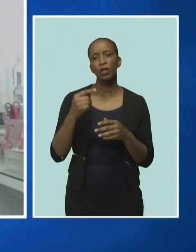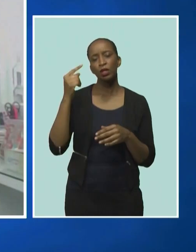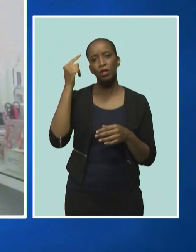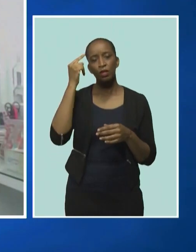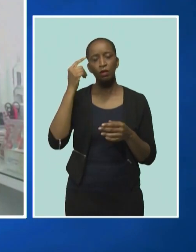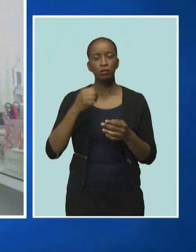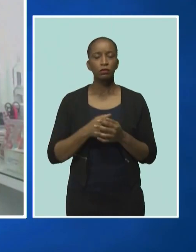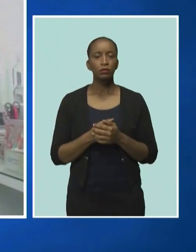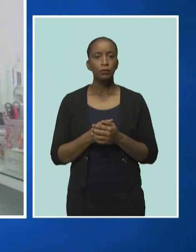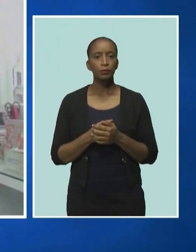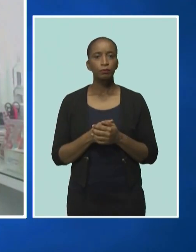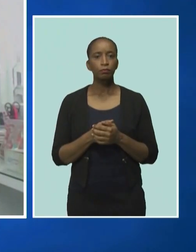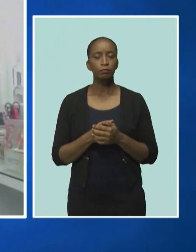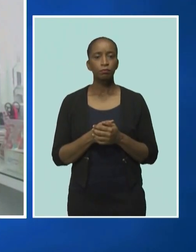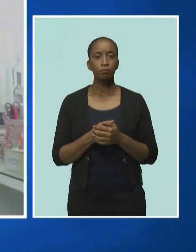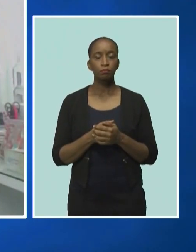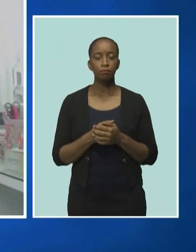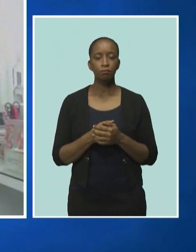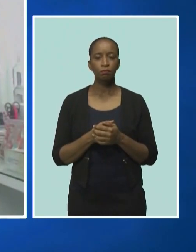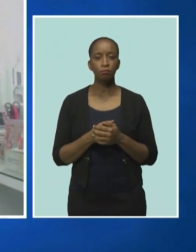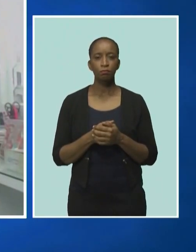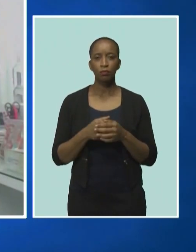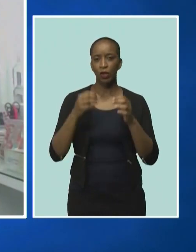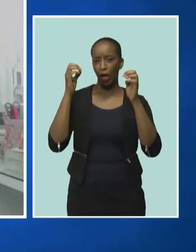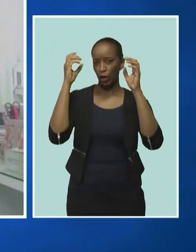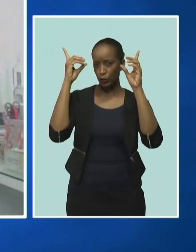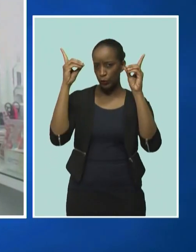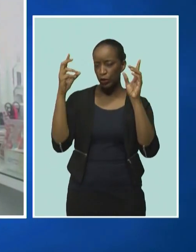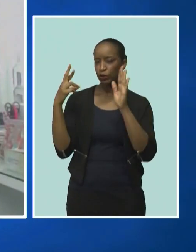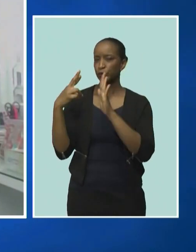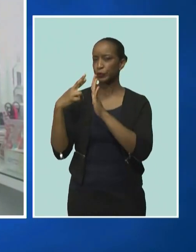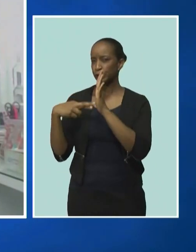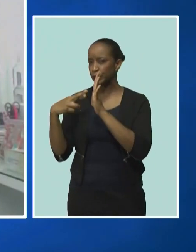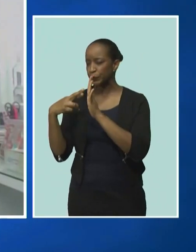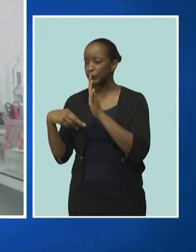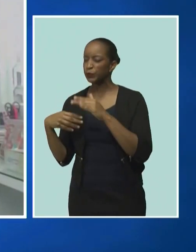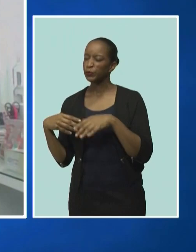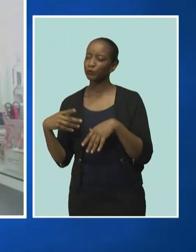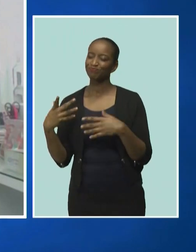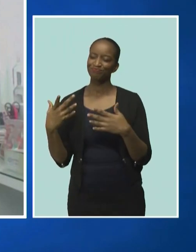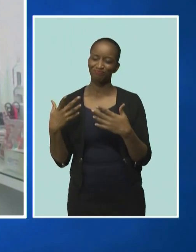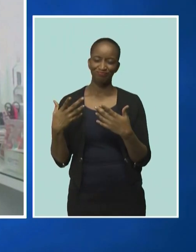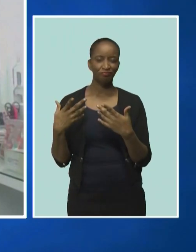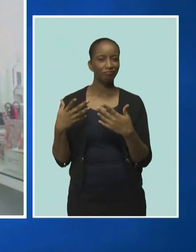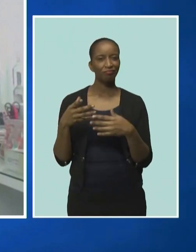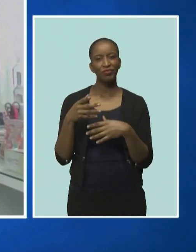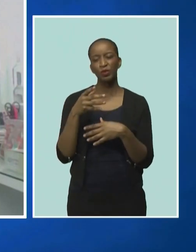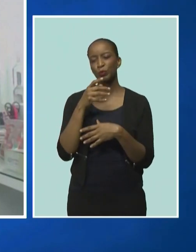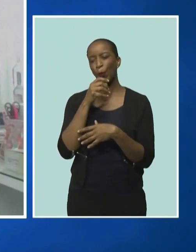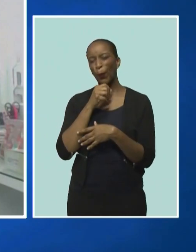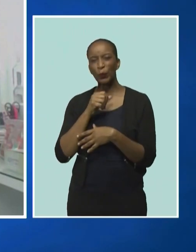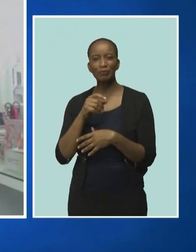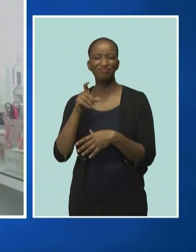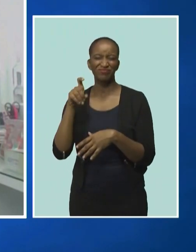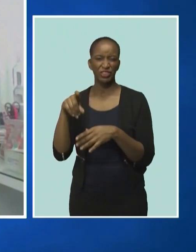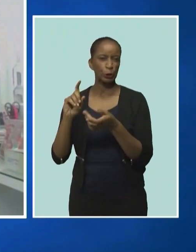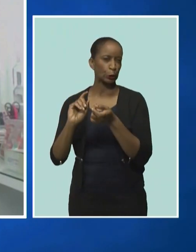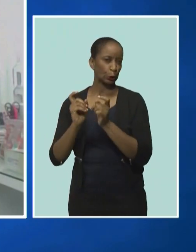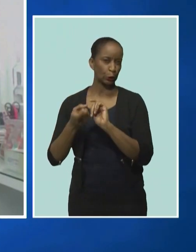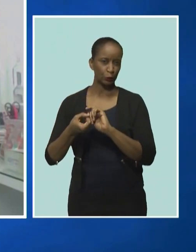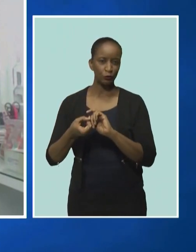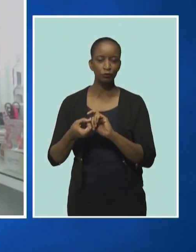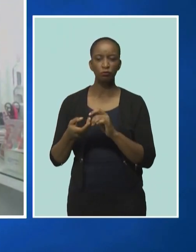framework, the regulation and the education were outdated, and there was a need to change that. We spoke about the